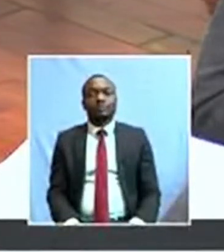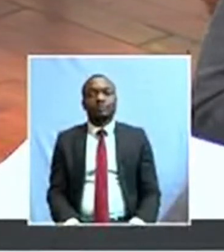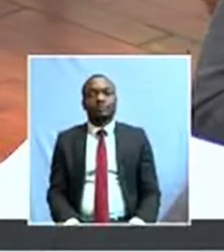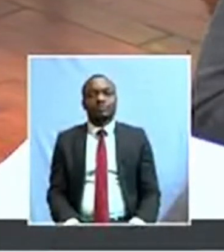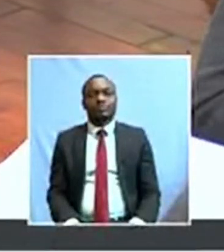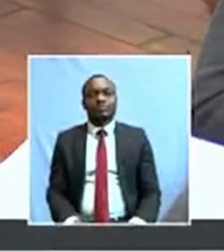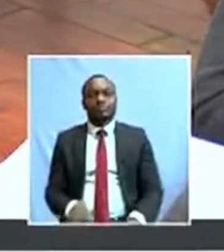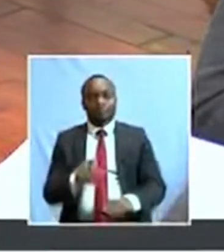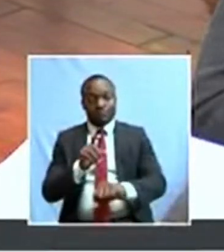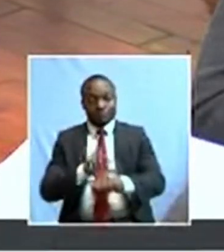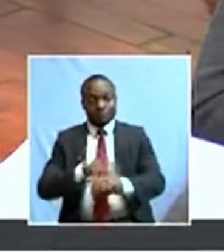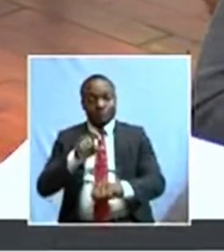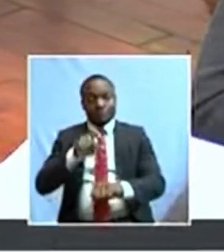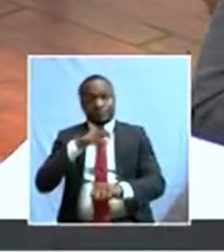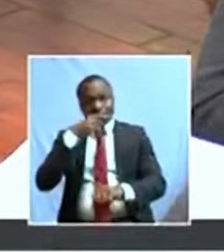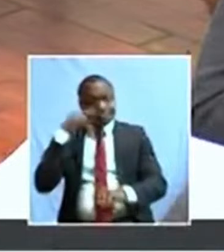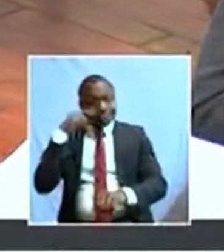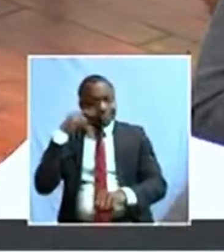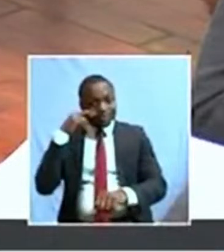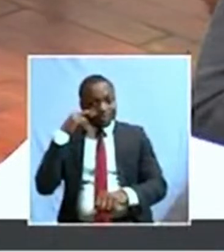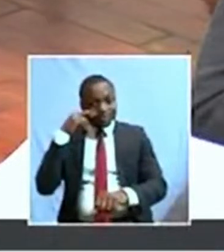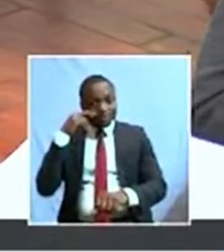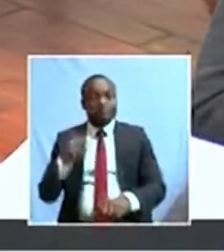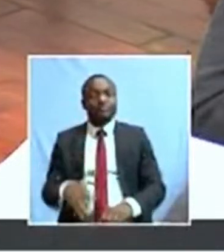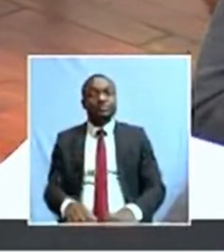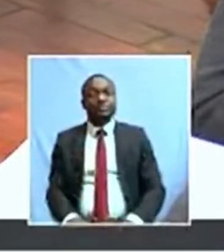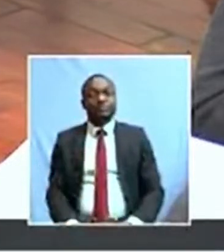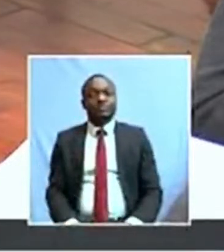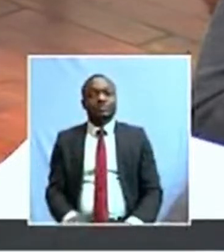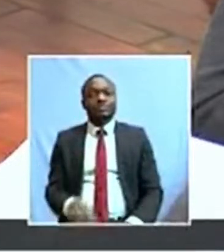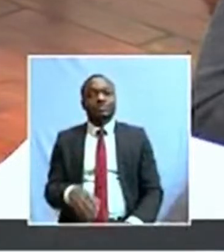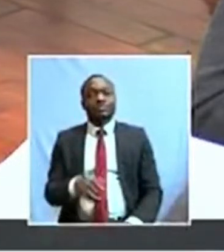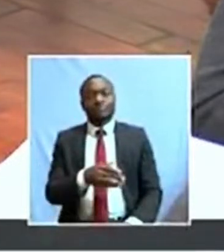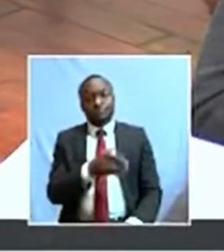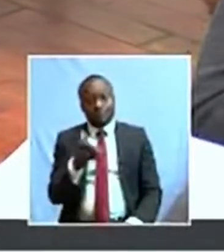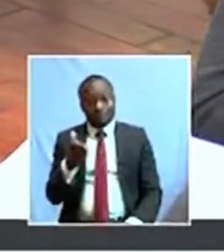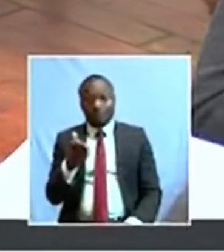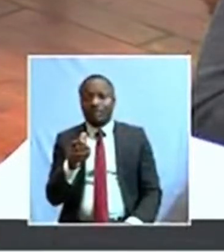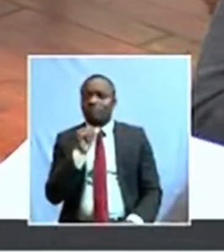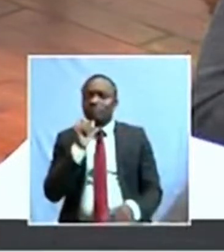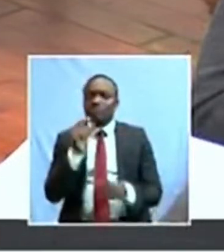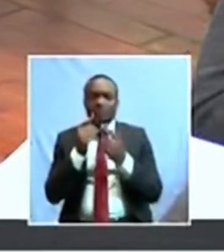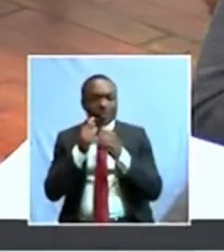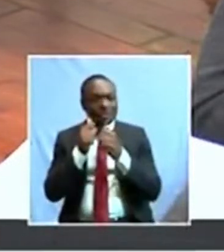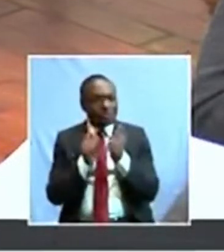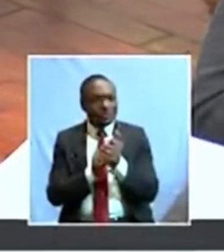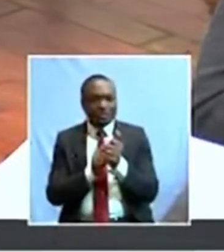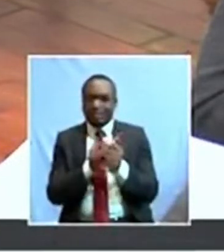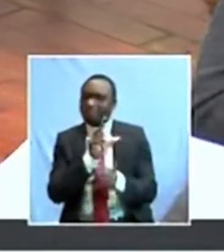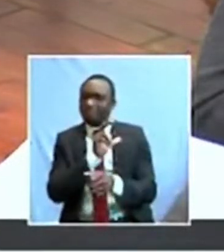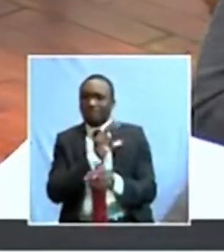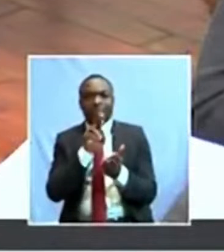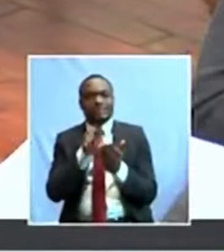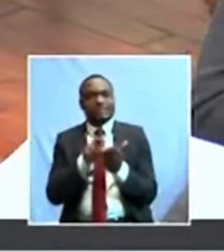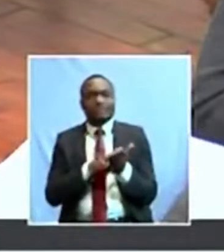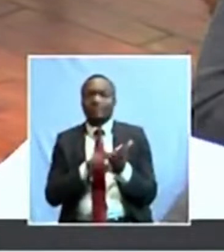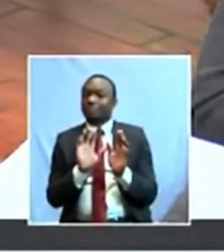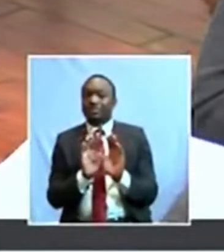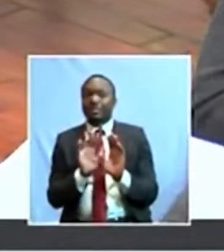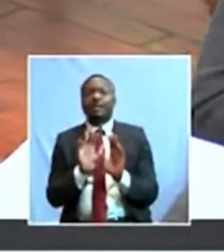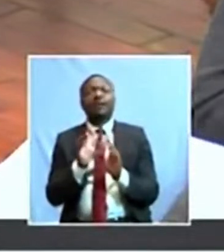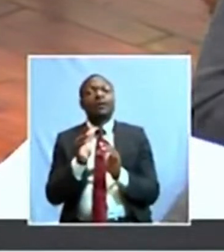Yeah, at the time that it was stolen, because we had to account for everything which was in I'm the not office. talking about the police report. I'm talking about